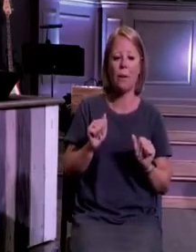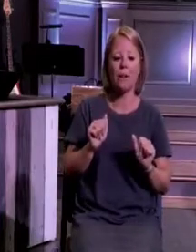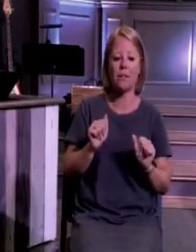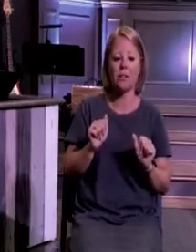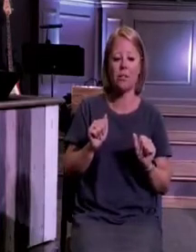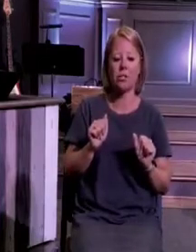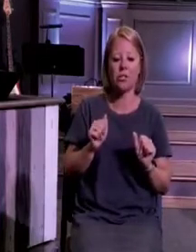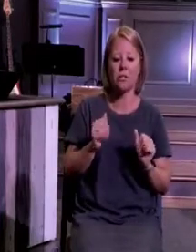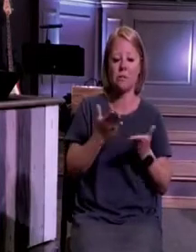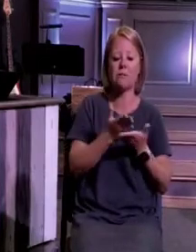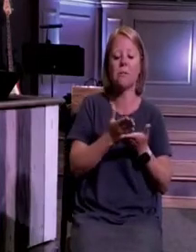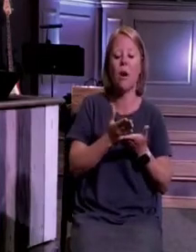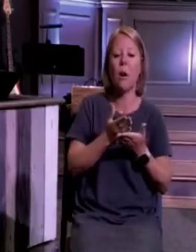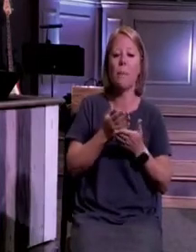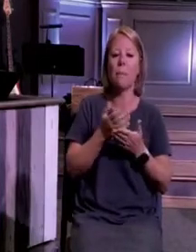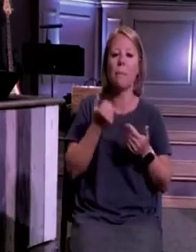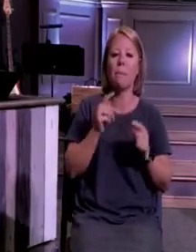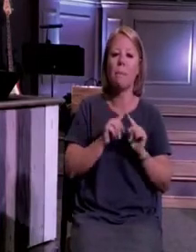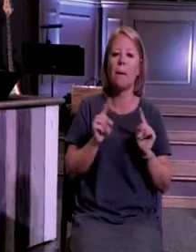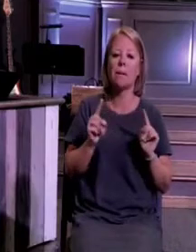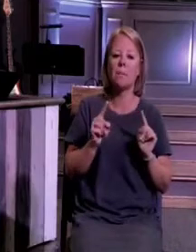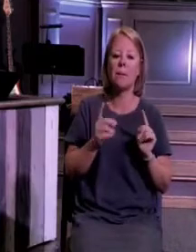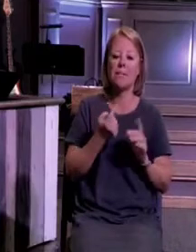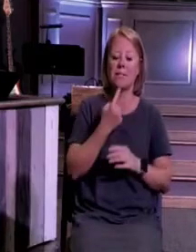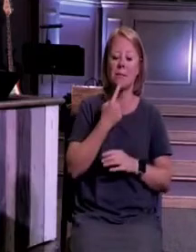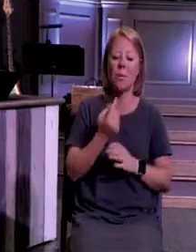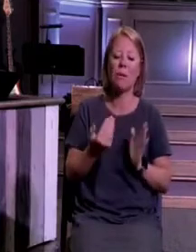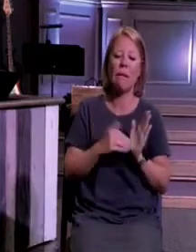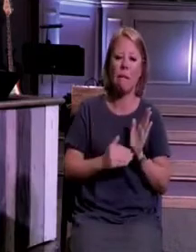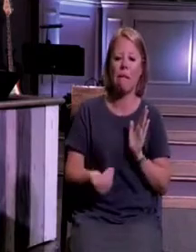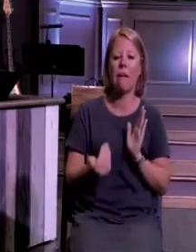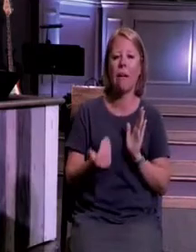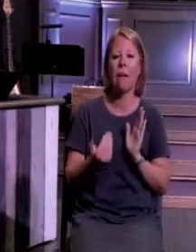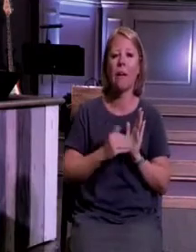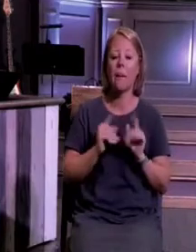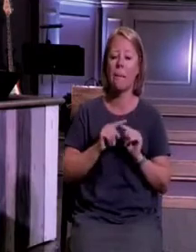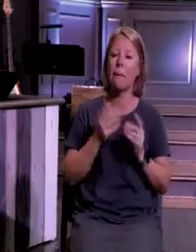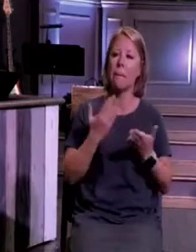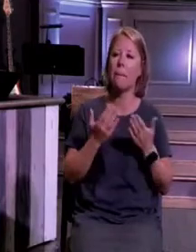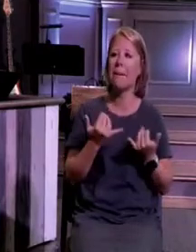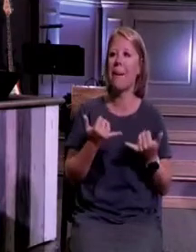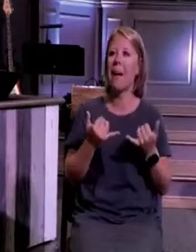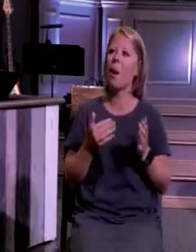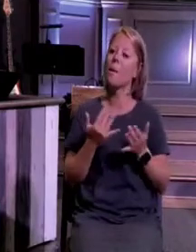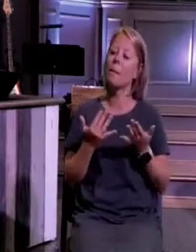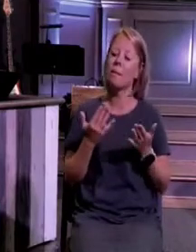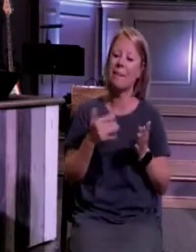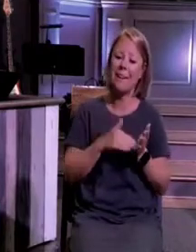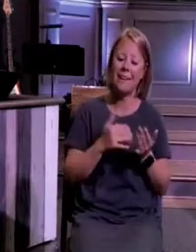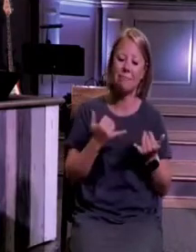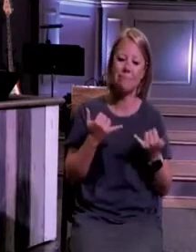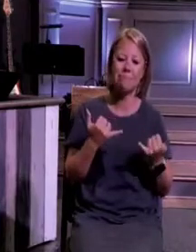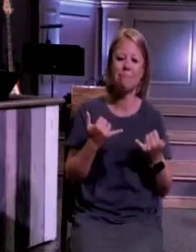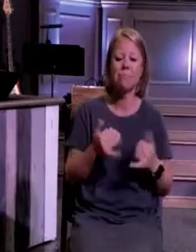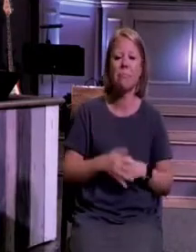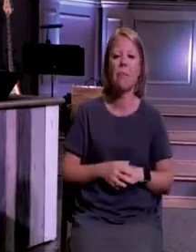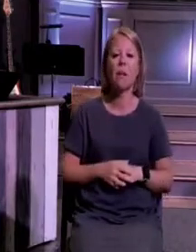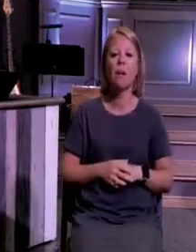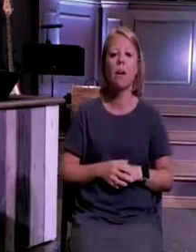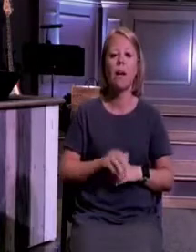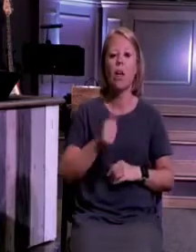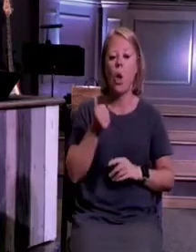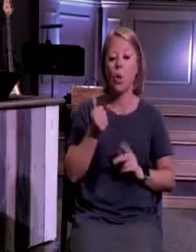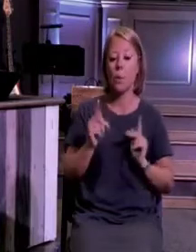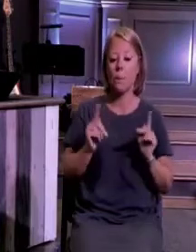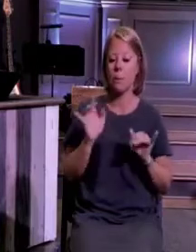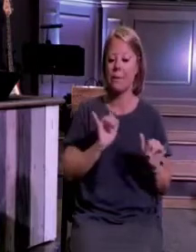over and over and over again. I would think, maybe now, God, maybe now, maybe now. And kindred spirits